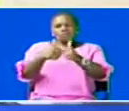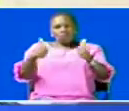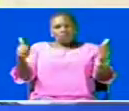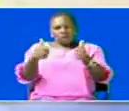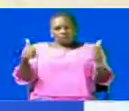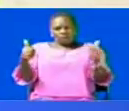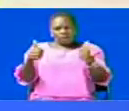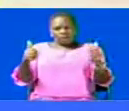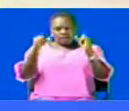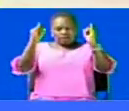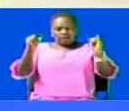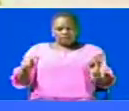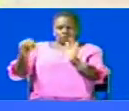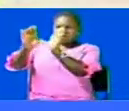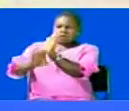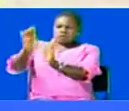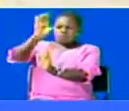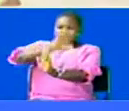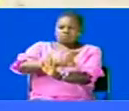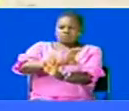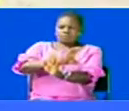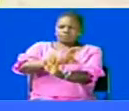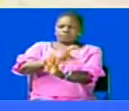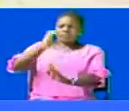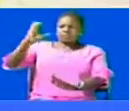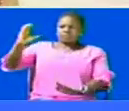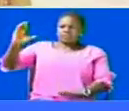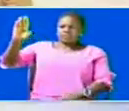in this new curriculum, which has come